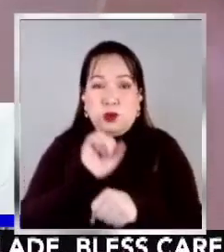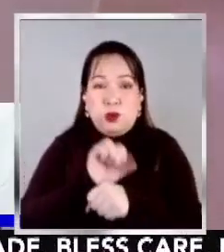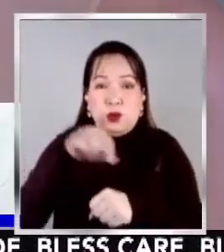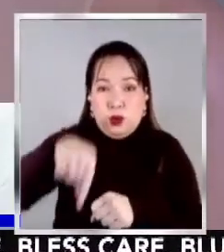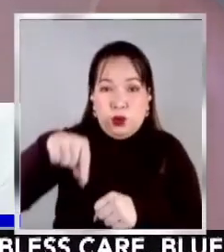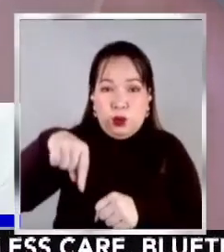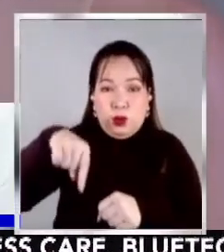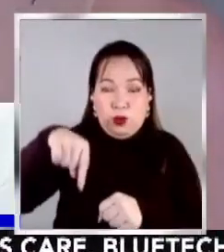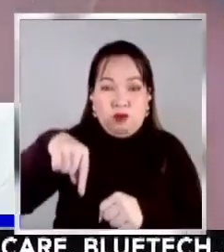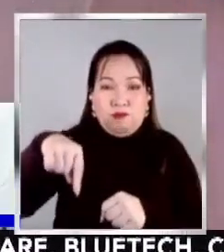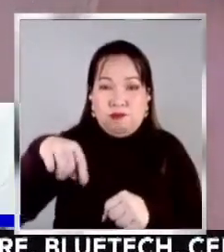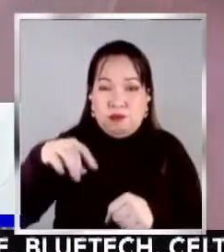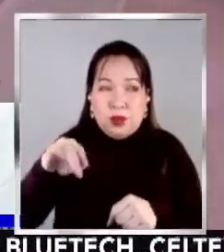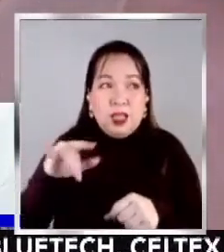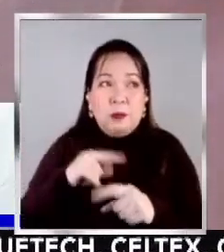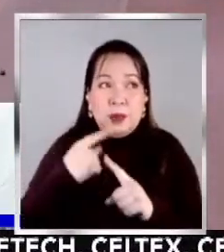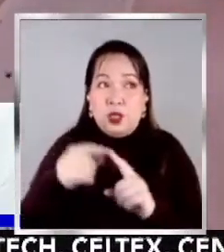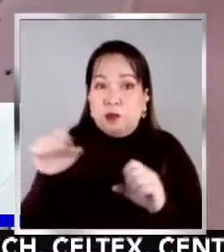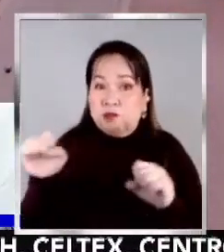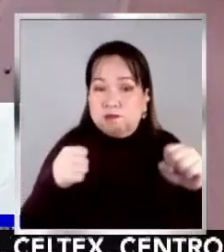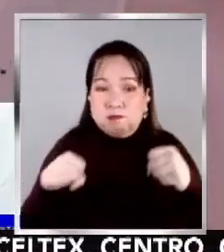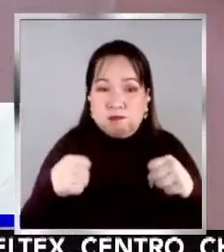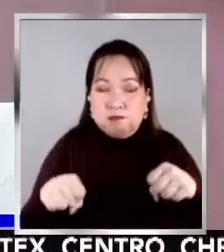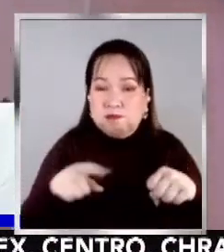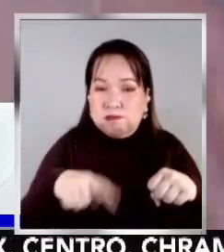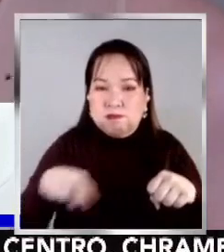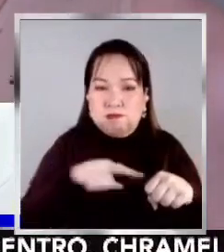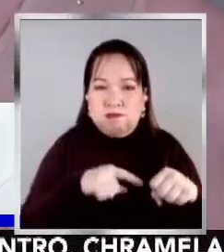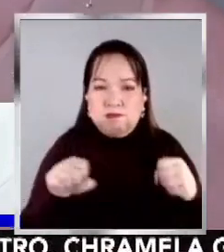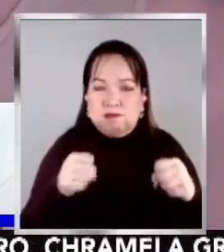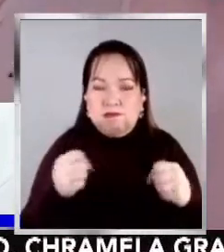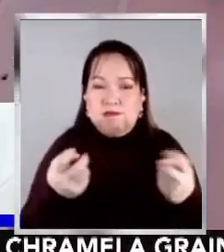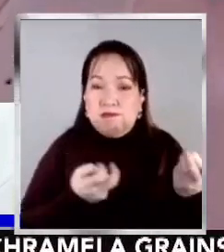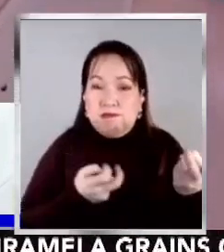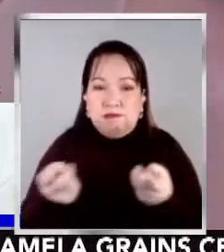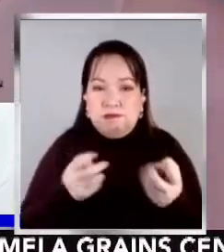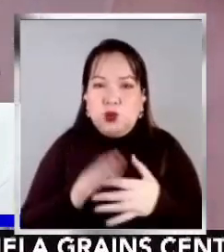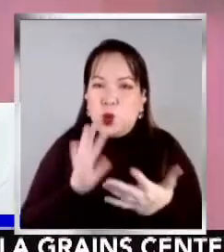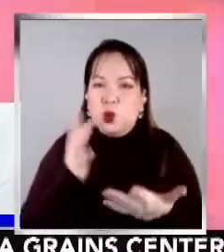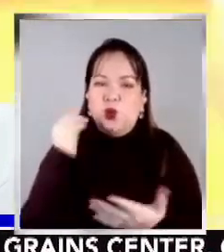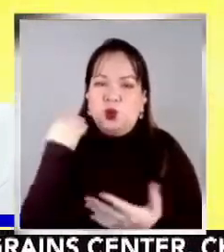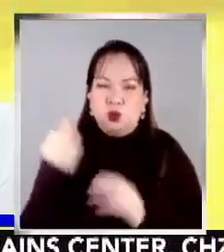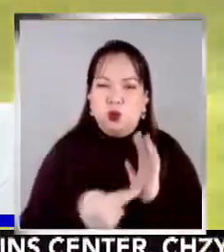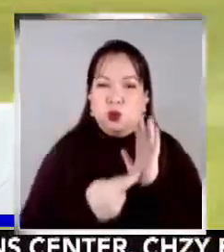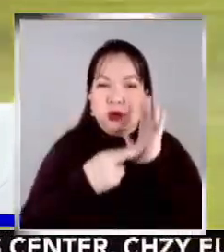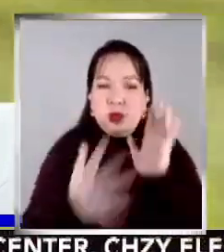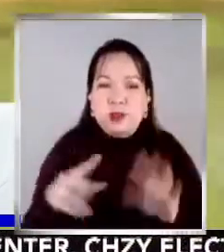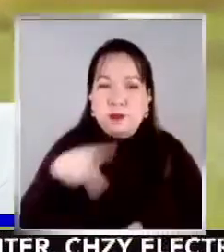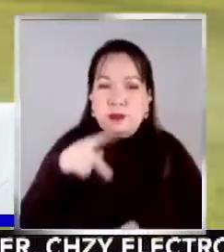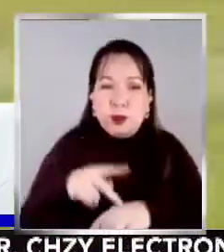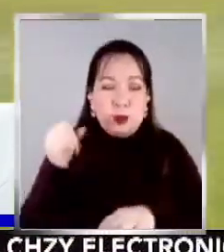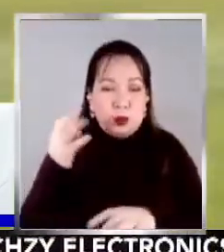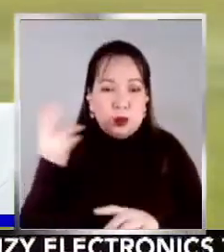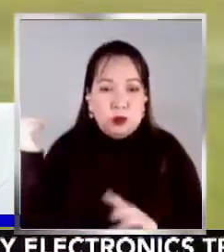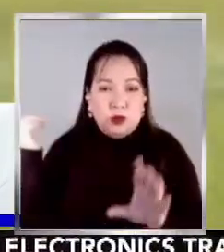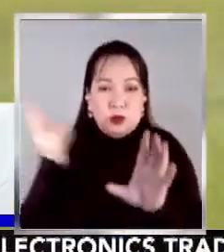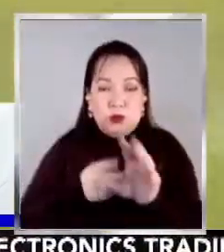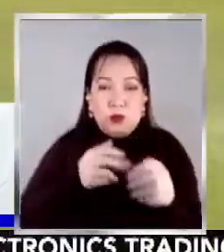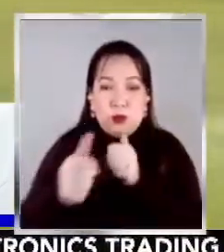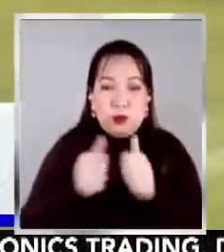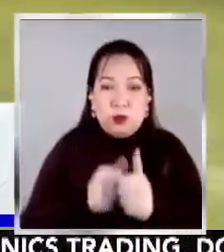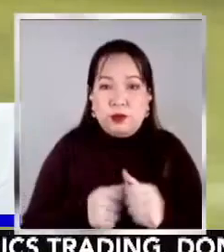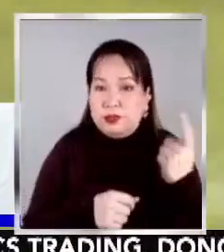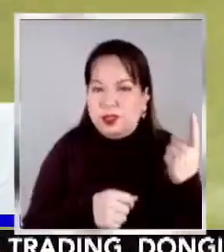all the athletes, all the figure skaters who would represent our country when they compete. Fresh from her second place finish